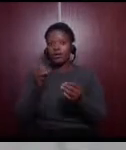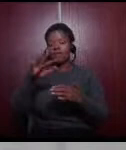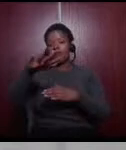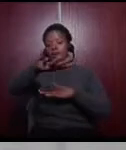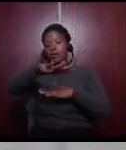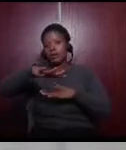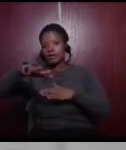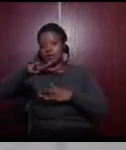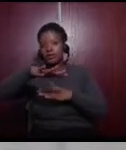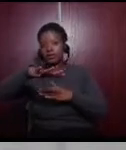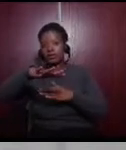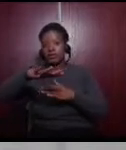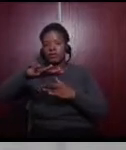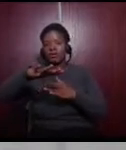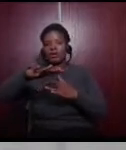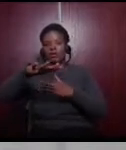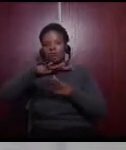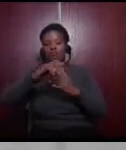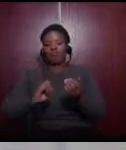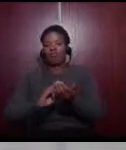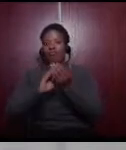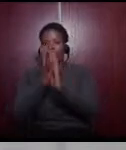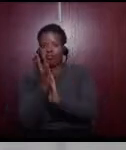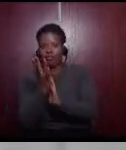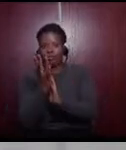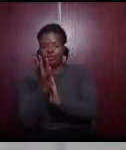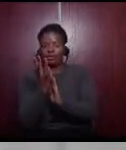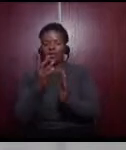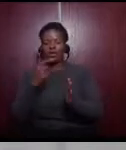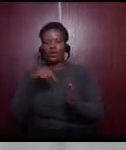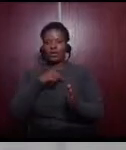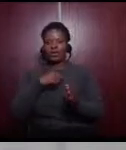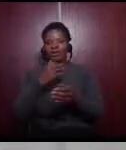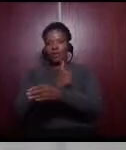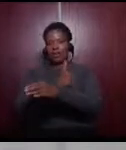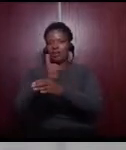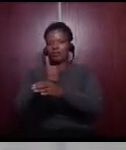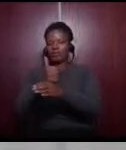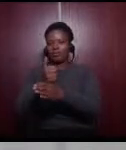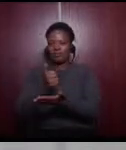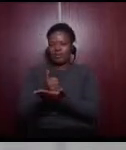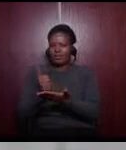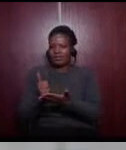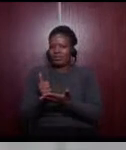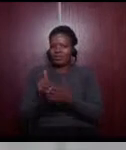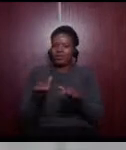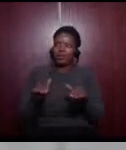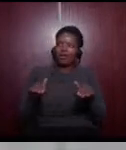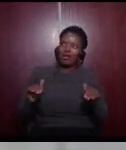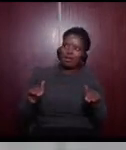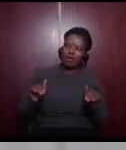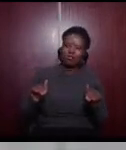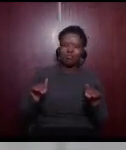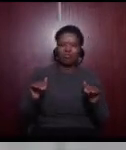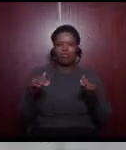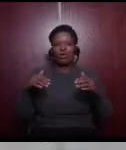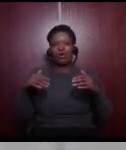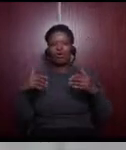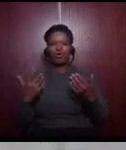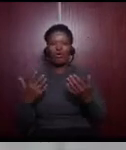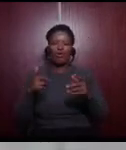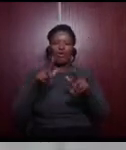imisuke mhlawumbe ihlaselwe inhlekelele ukuthi ama stakeholder yahlala kunama local